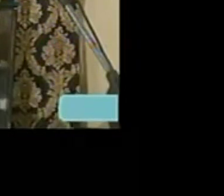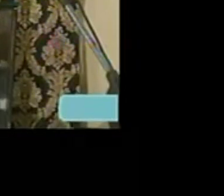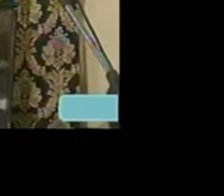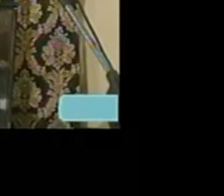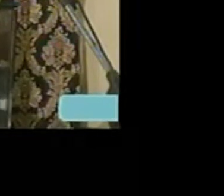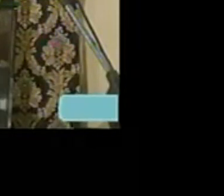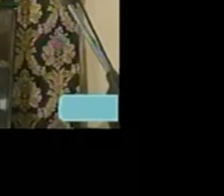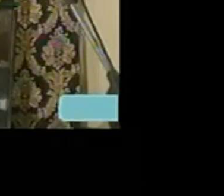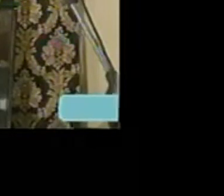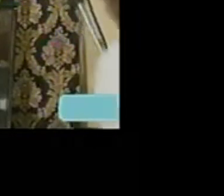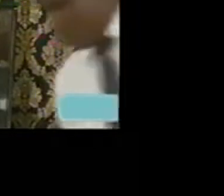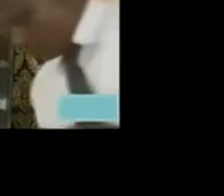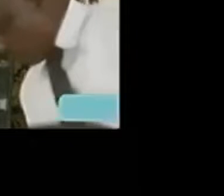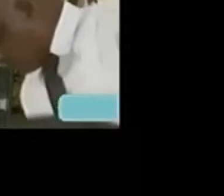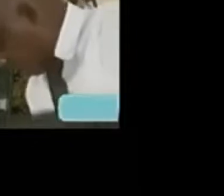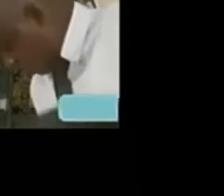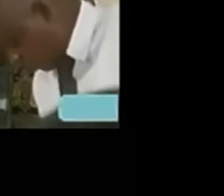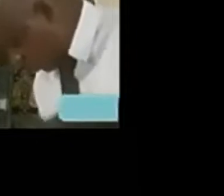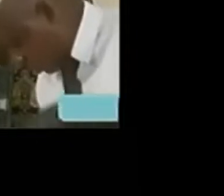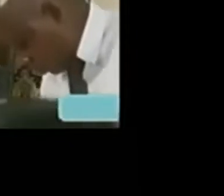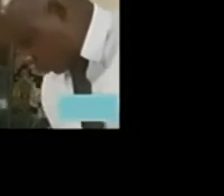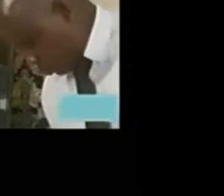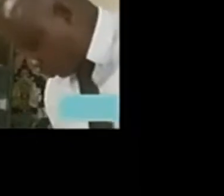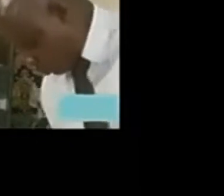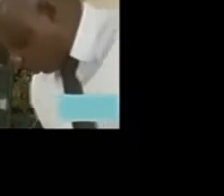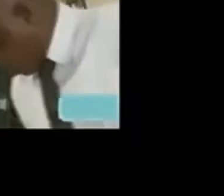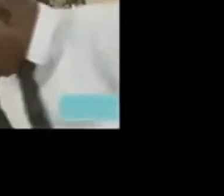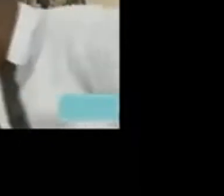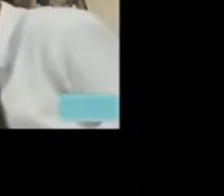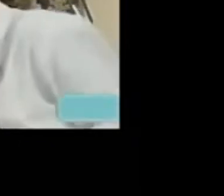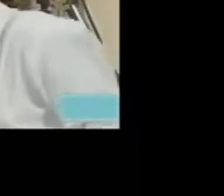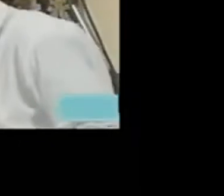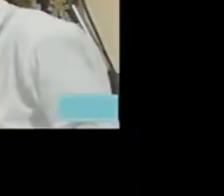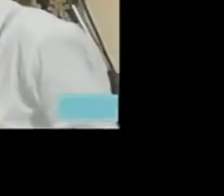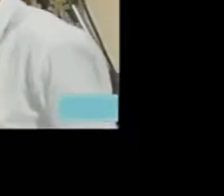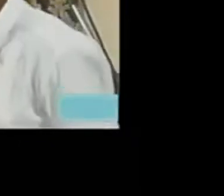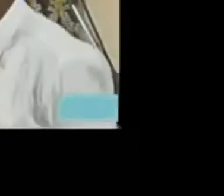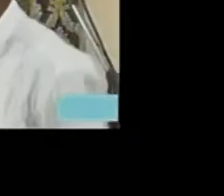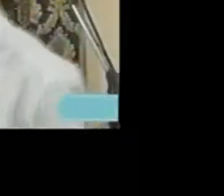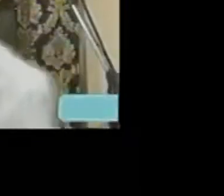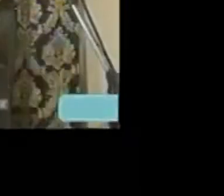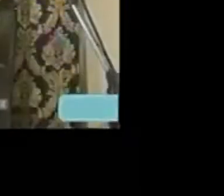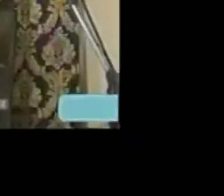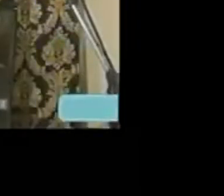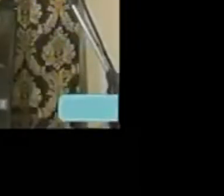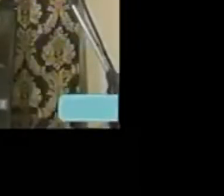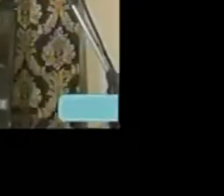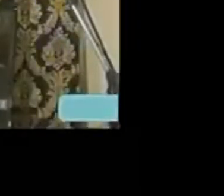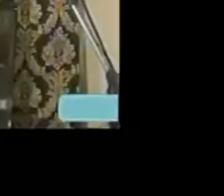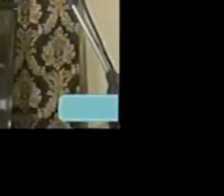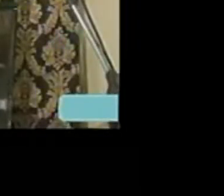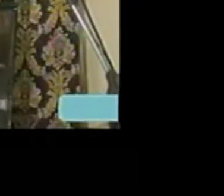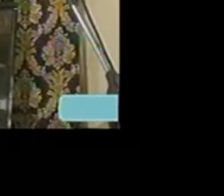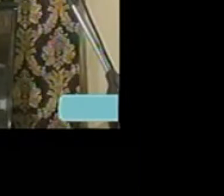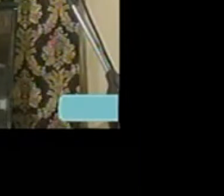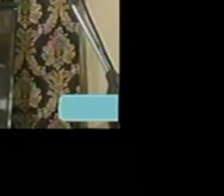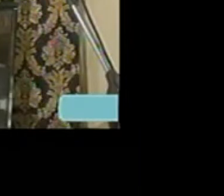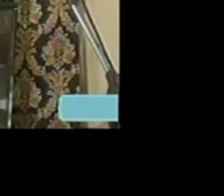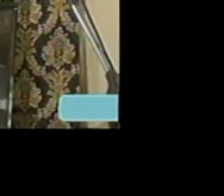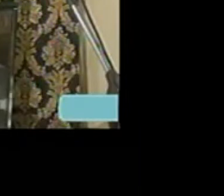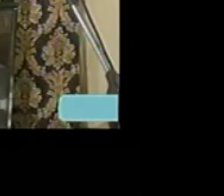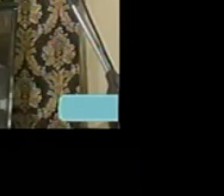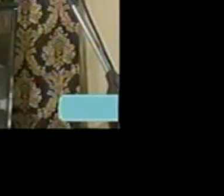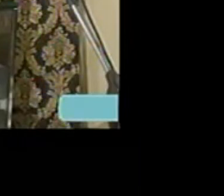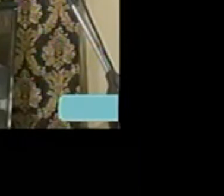let them move at the impulse of the love. Take my feet and let them be swift and